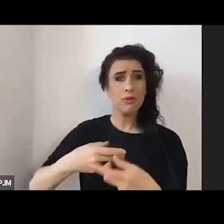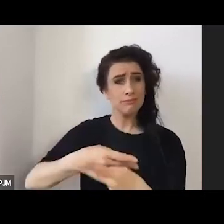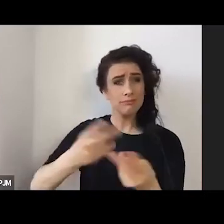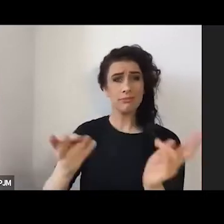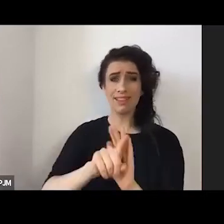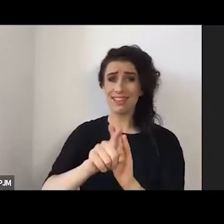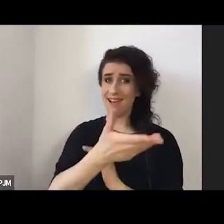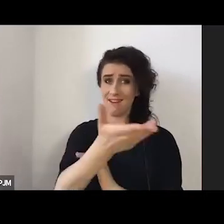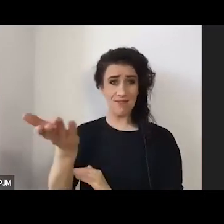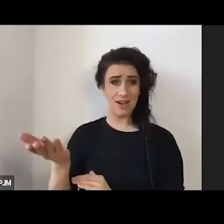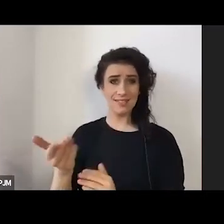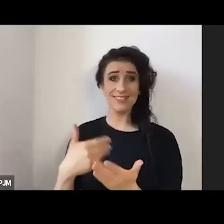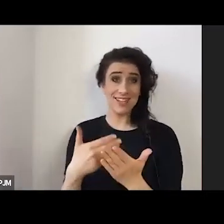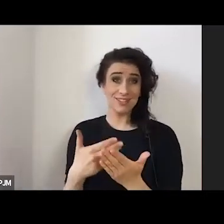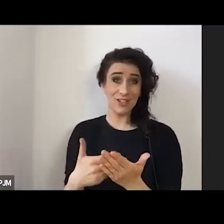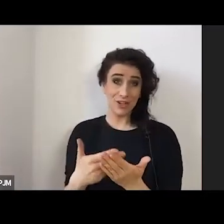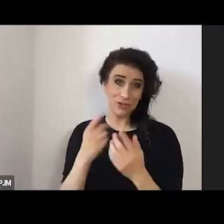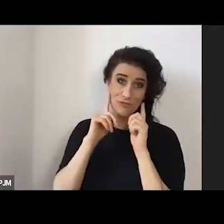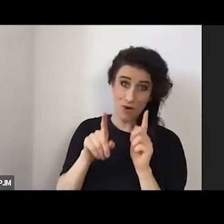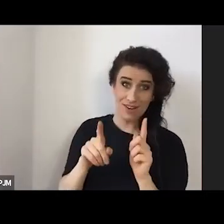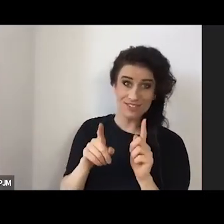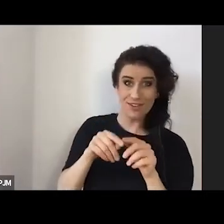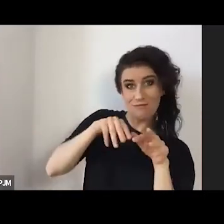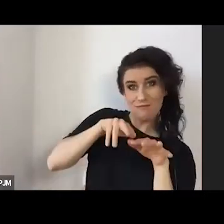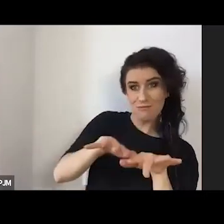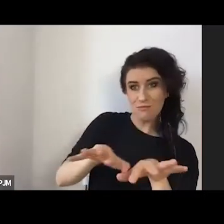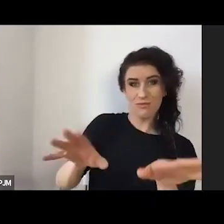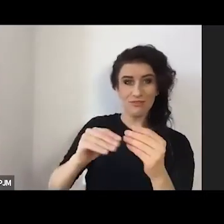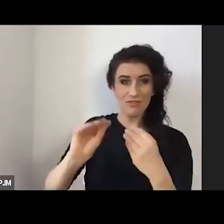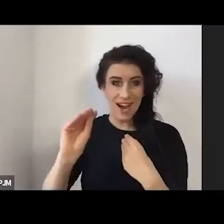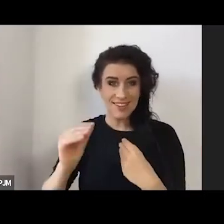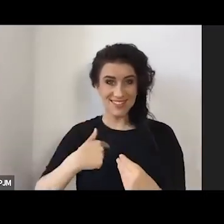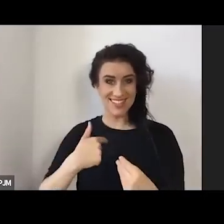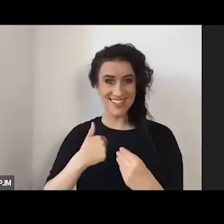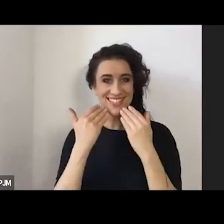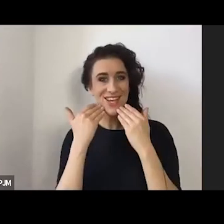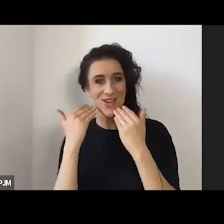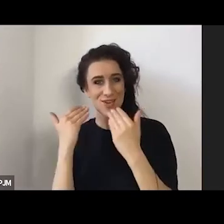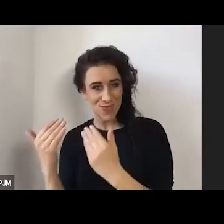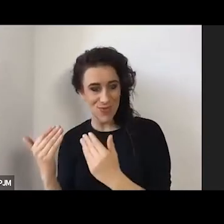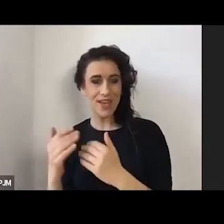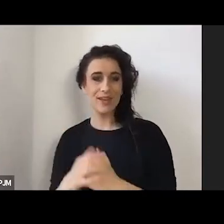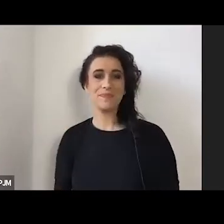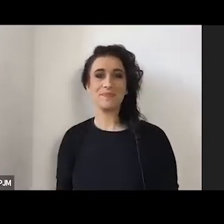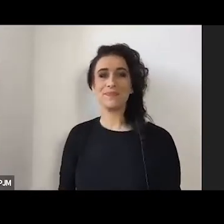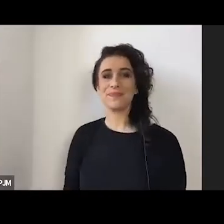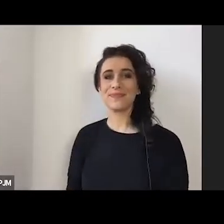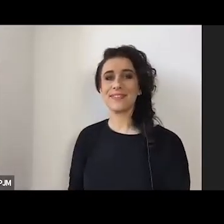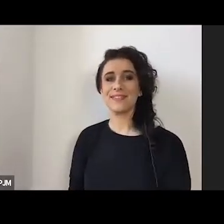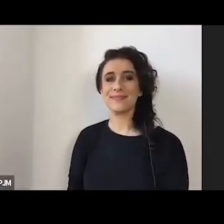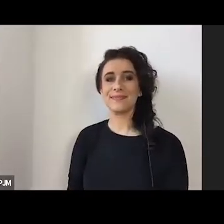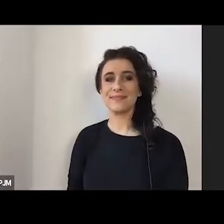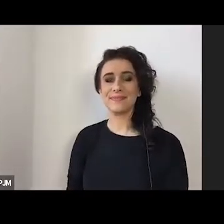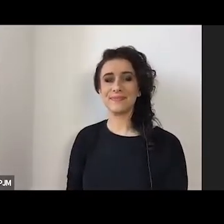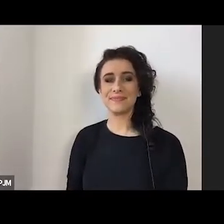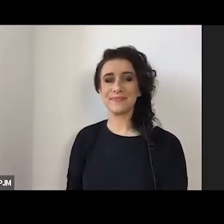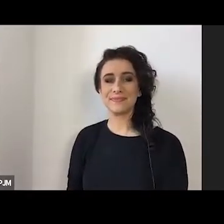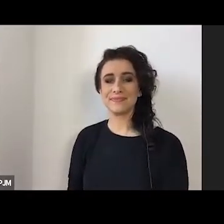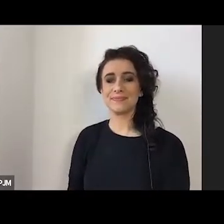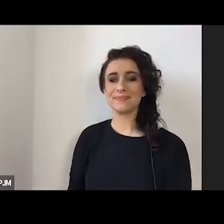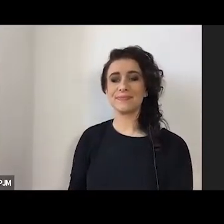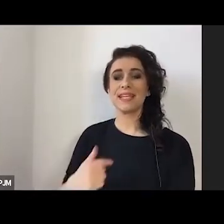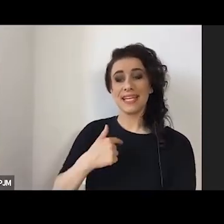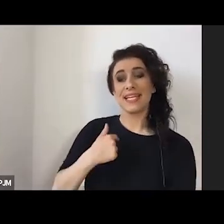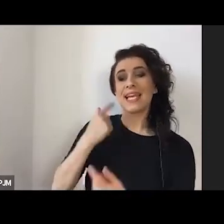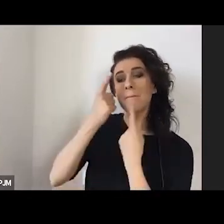larger impact. Great. I'm thinking if Poland and Bolivia are, in terms